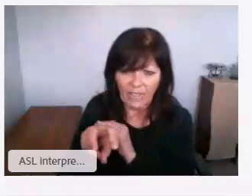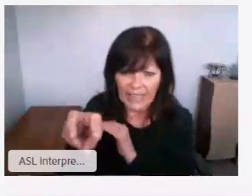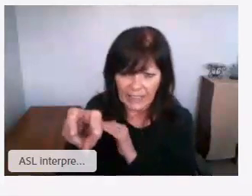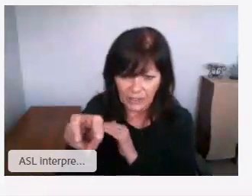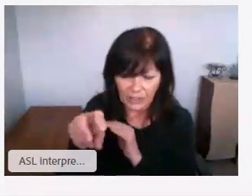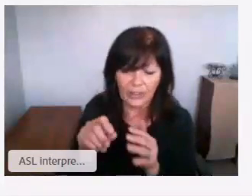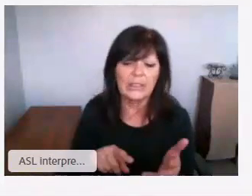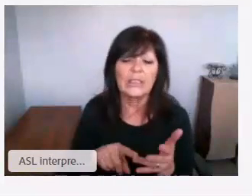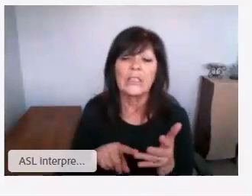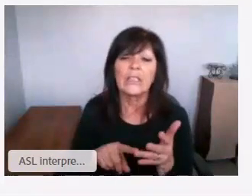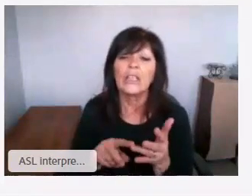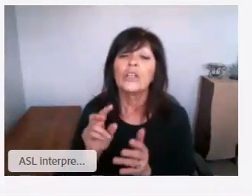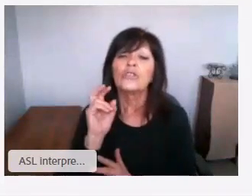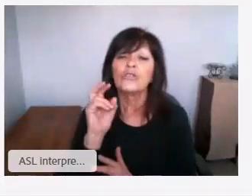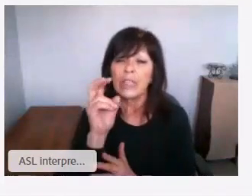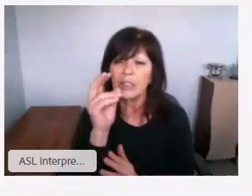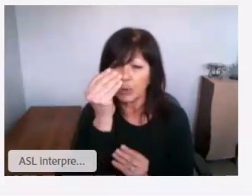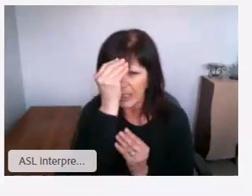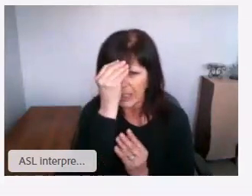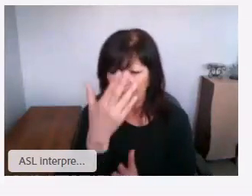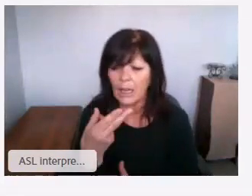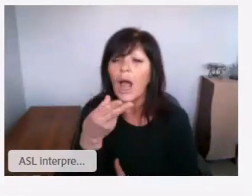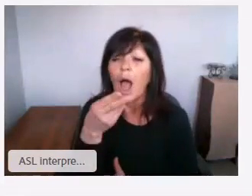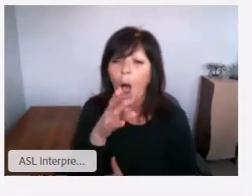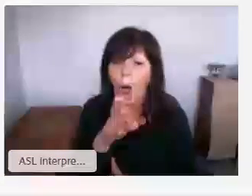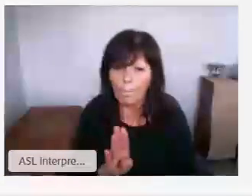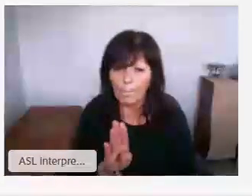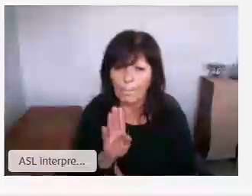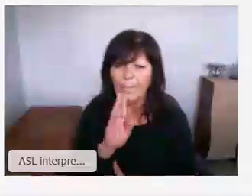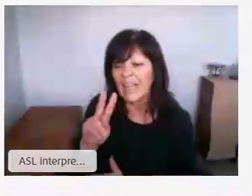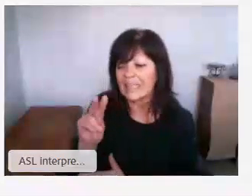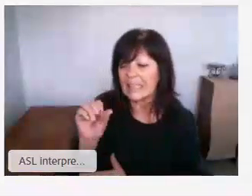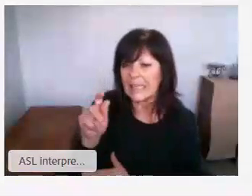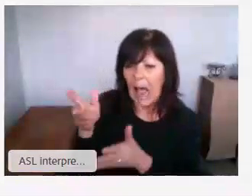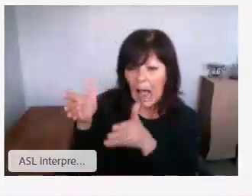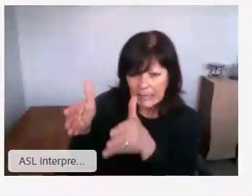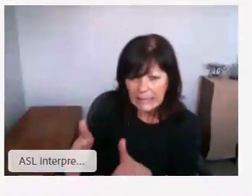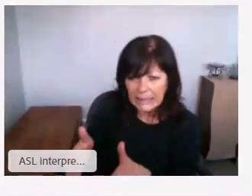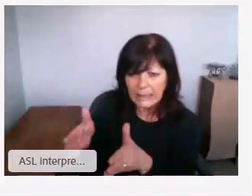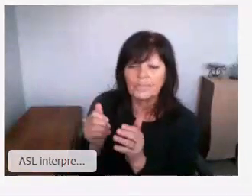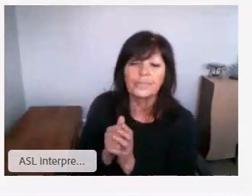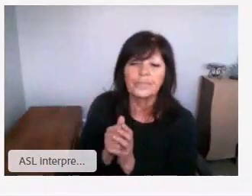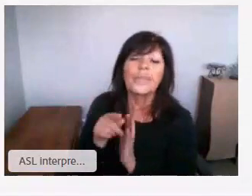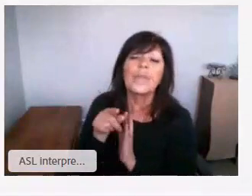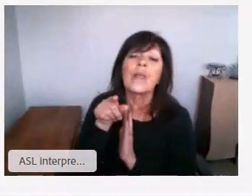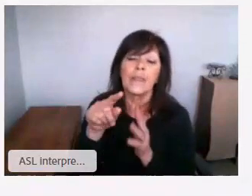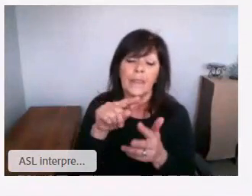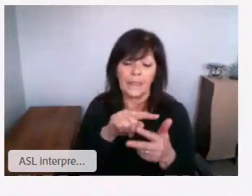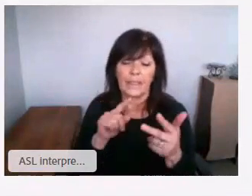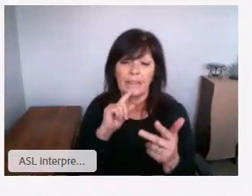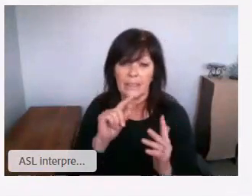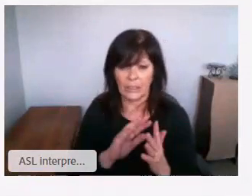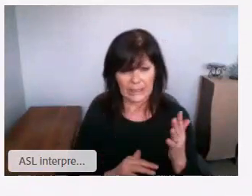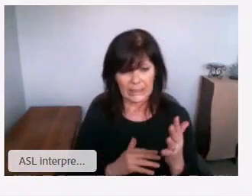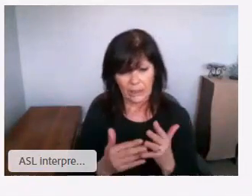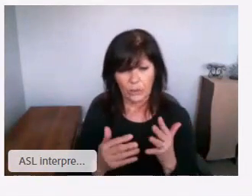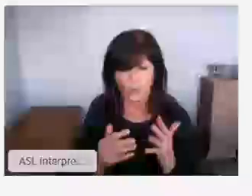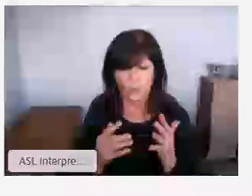the transportation information hub, which is the kiosk. These components are scheduled to be, so